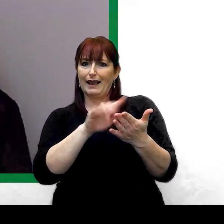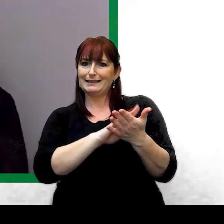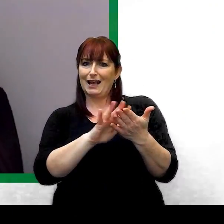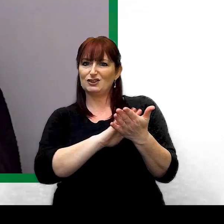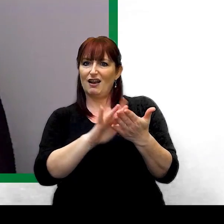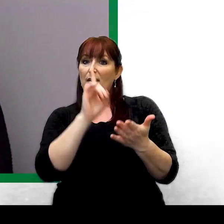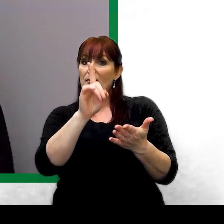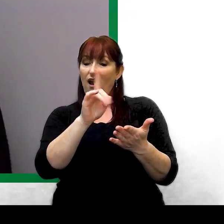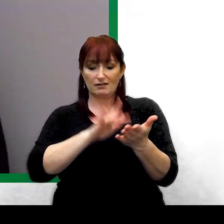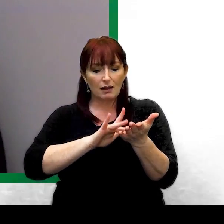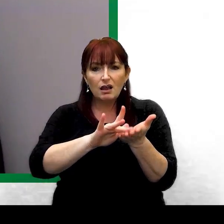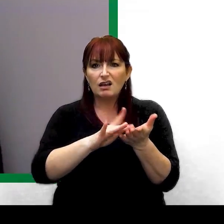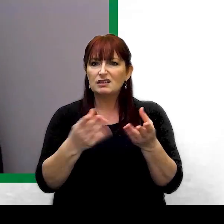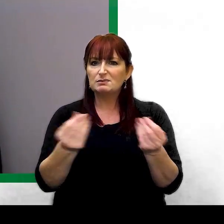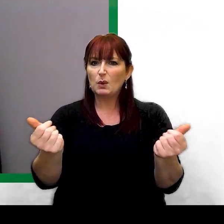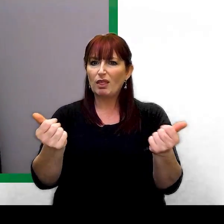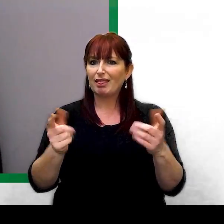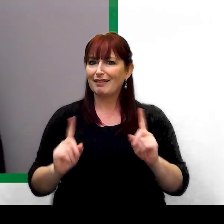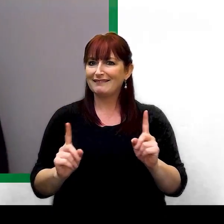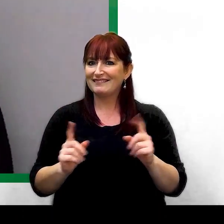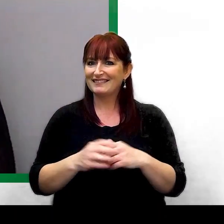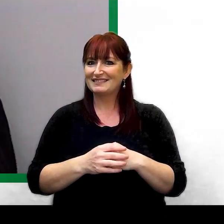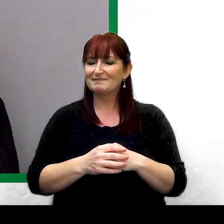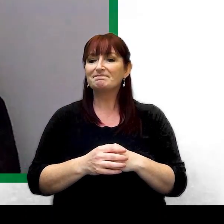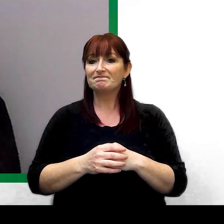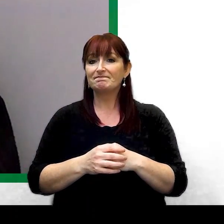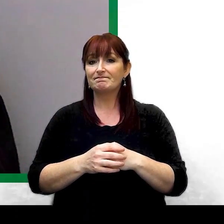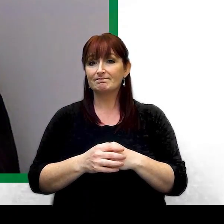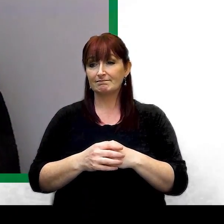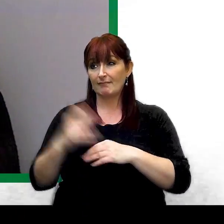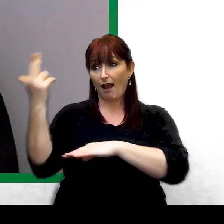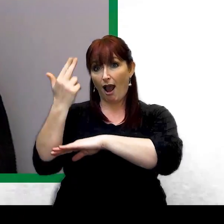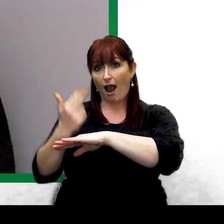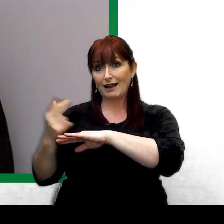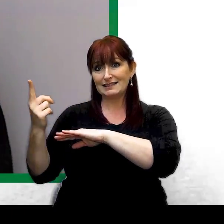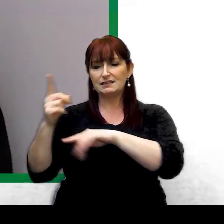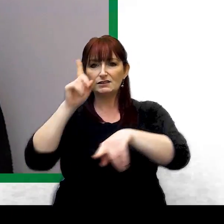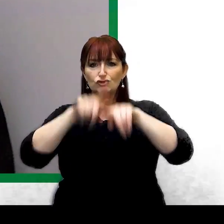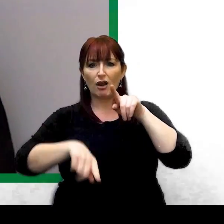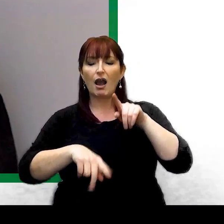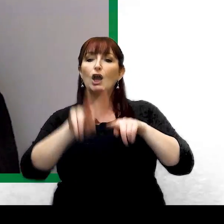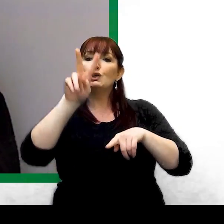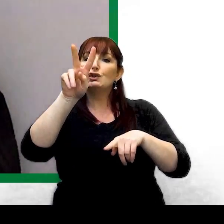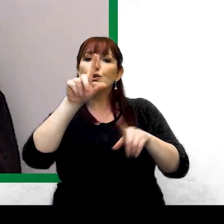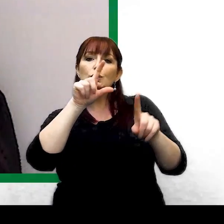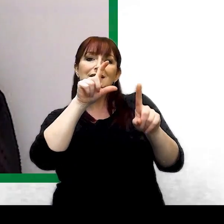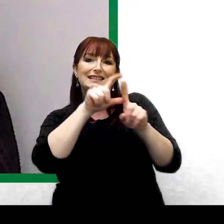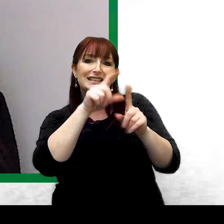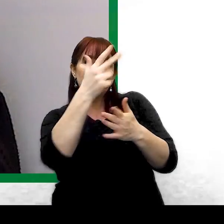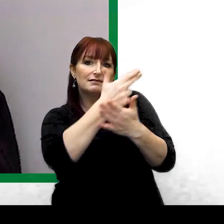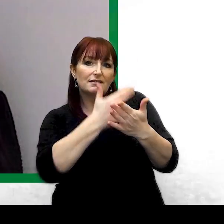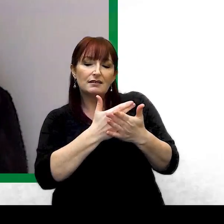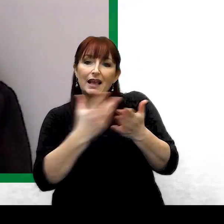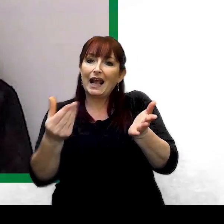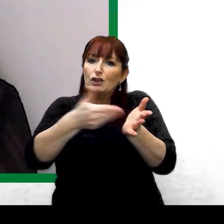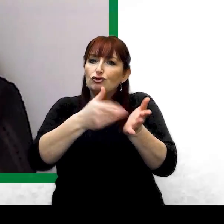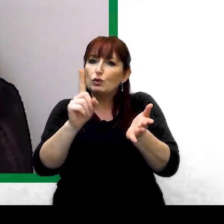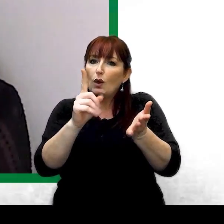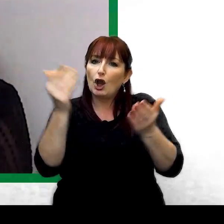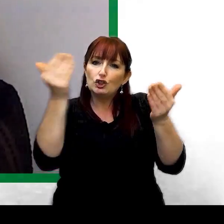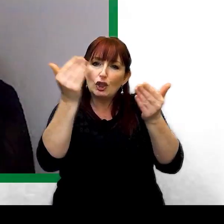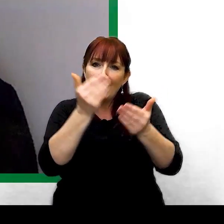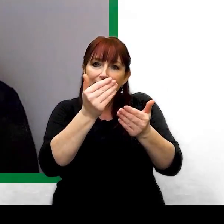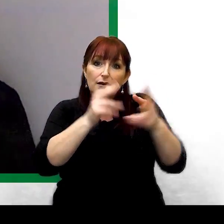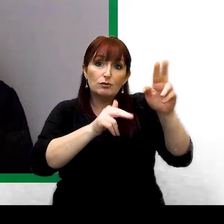doesn't really. Artists try to create texture in 2D paintings by using shading and different brush strokes. Take